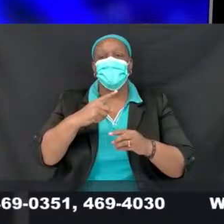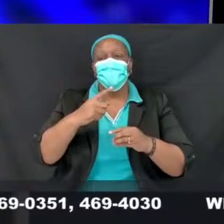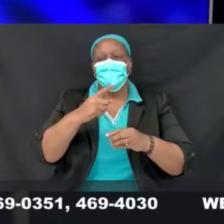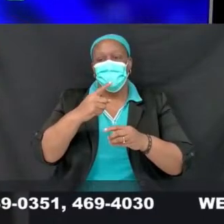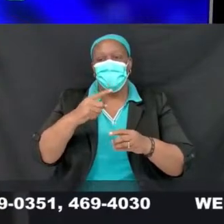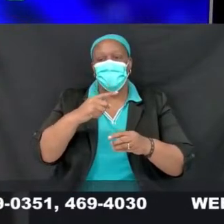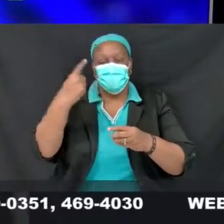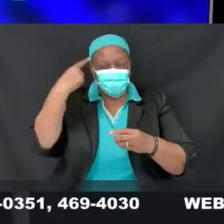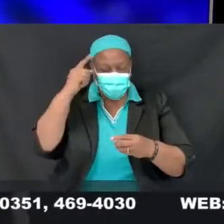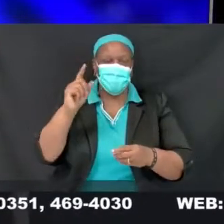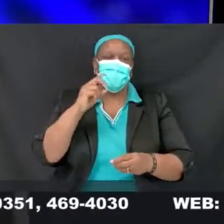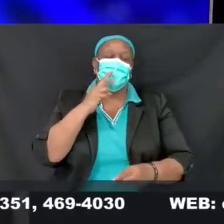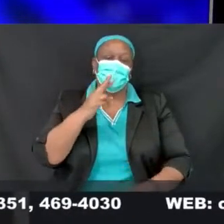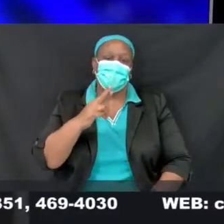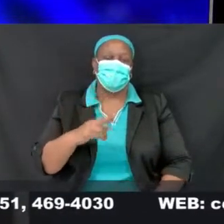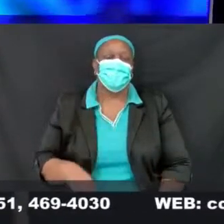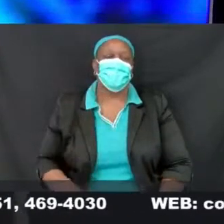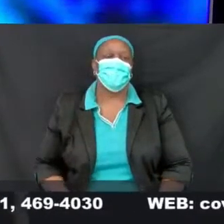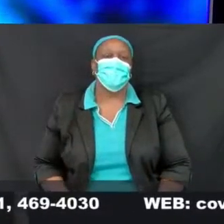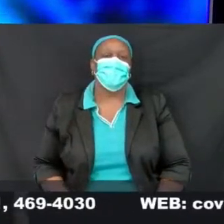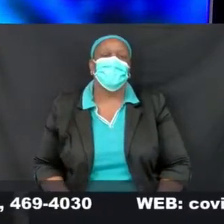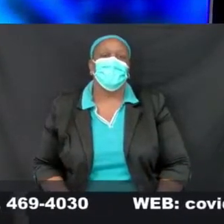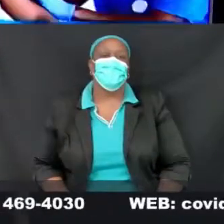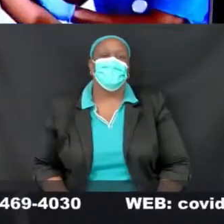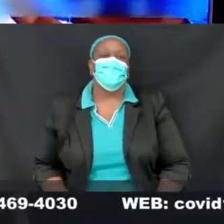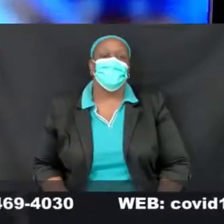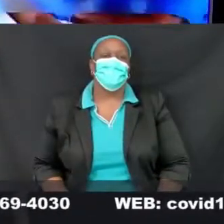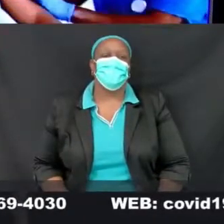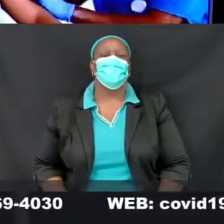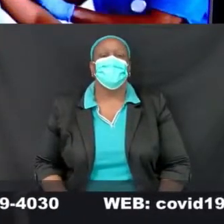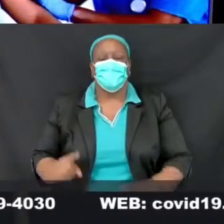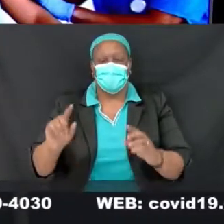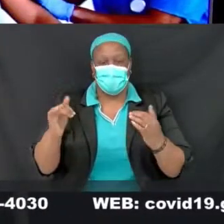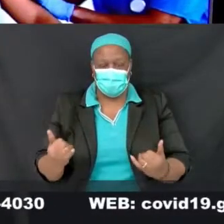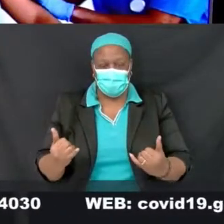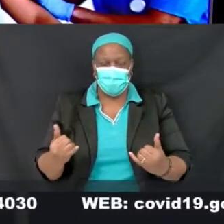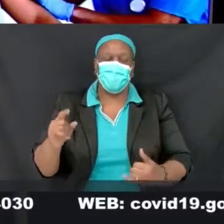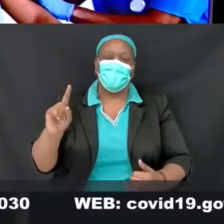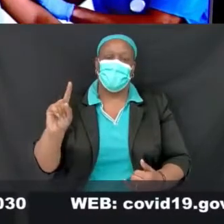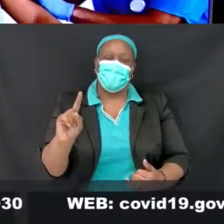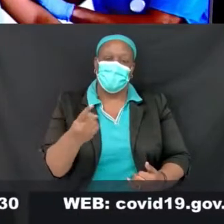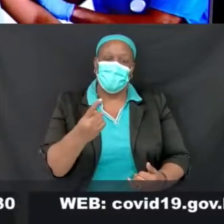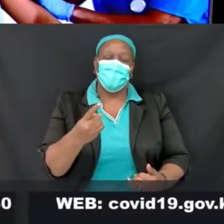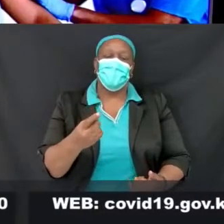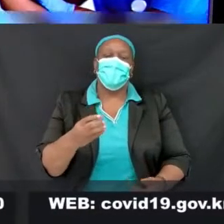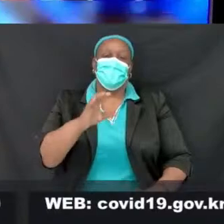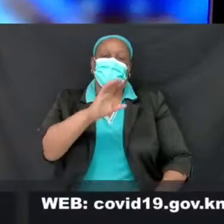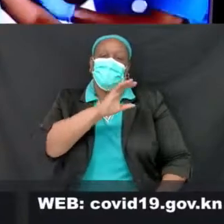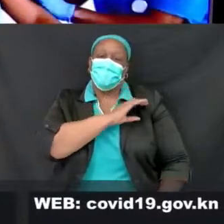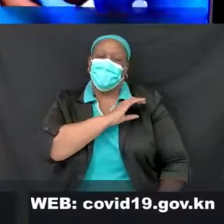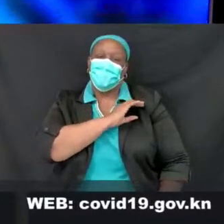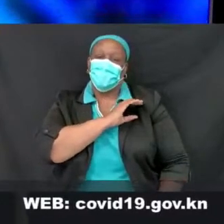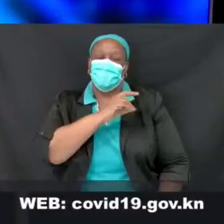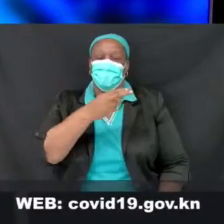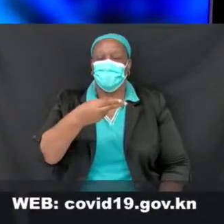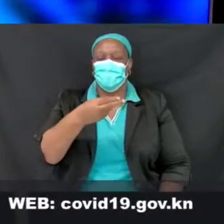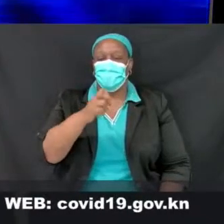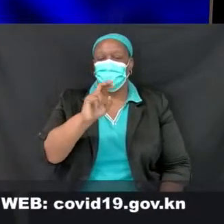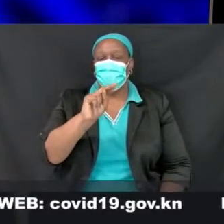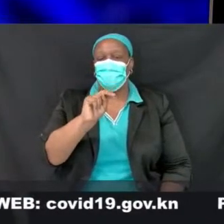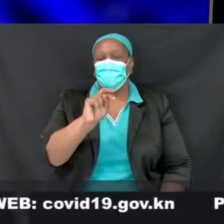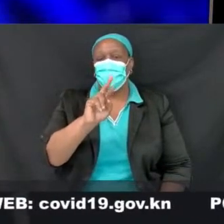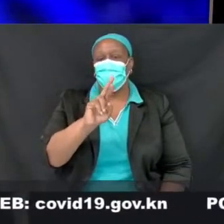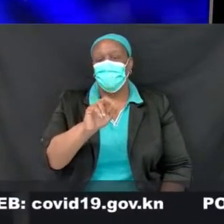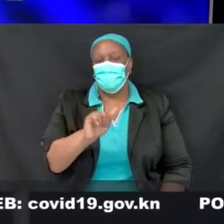to invite to the podium Superintendent Cromwell Henry to bring us his updates with respect to